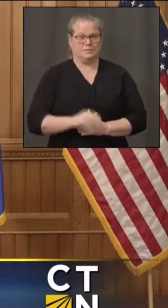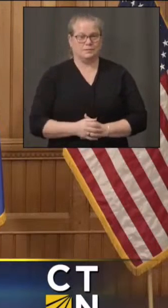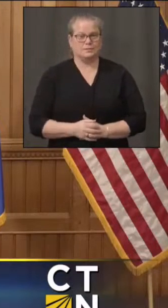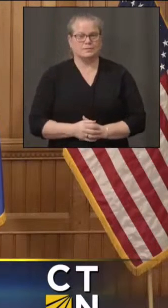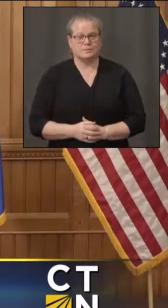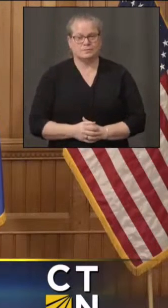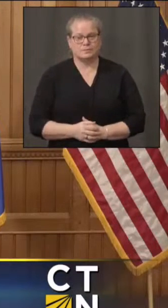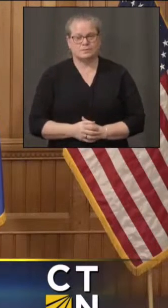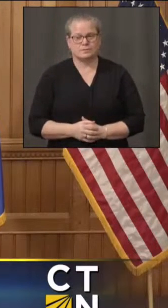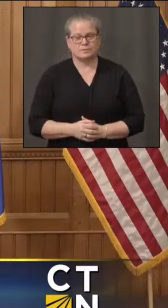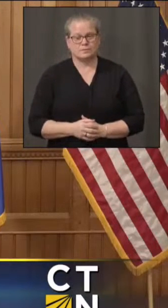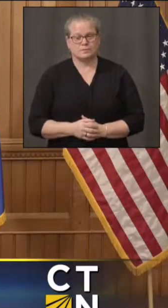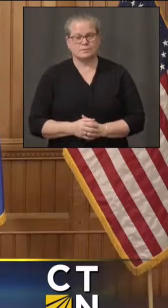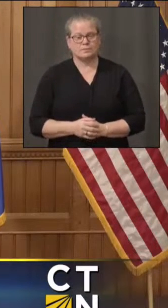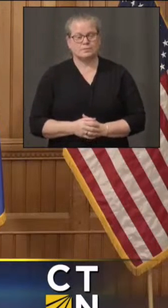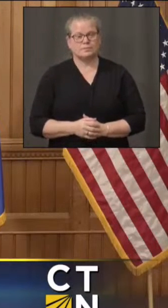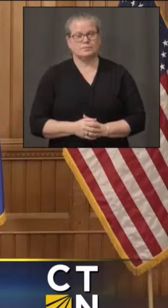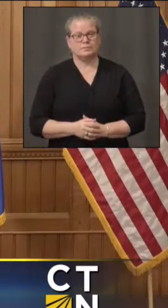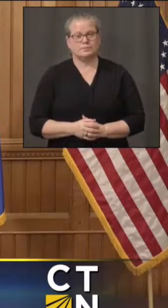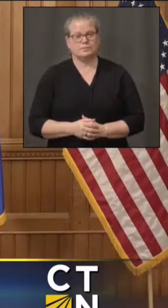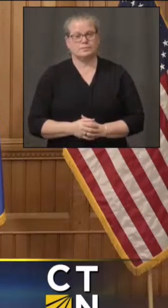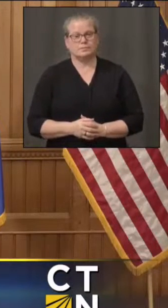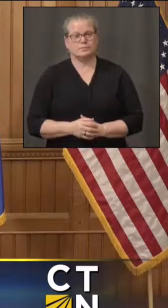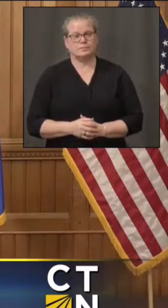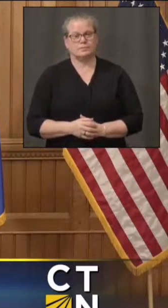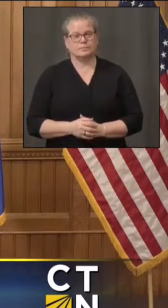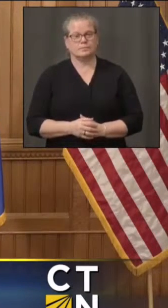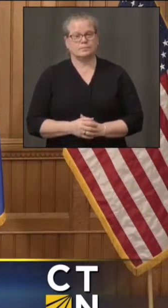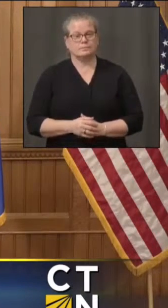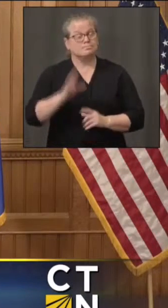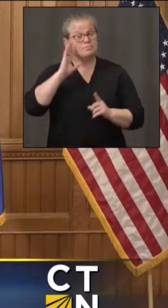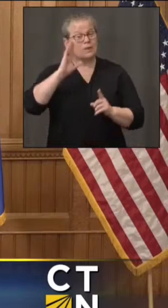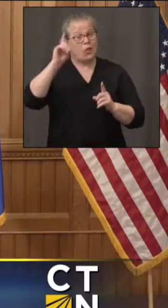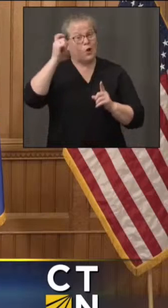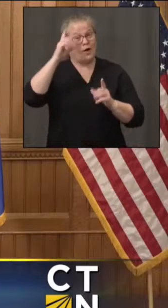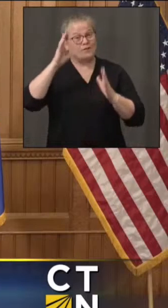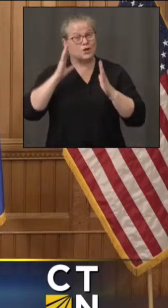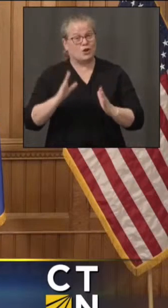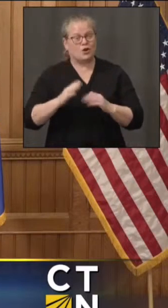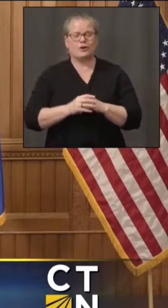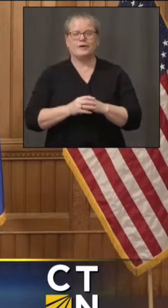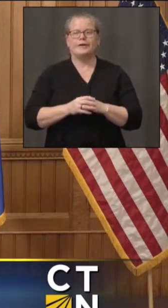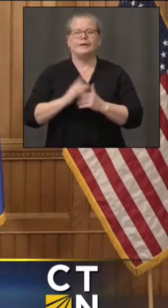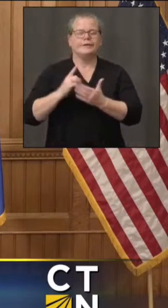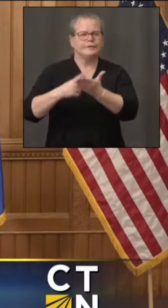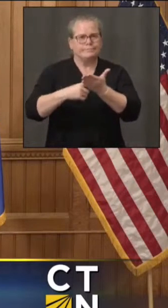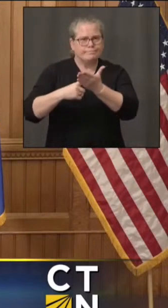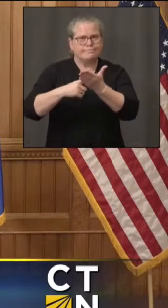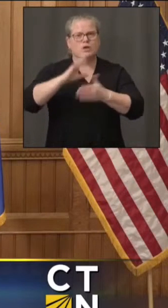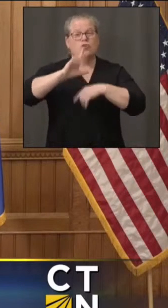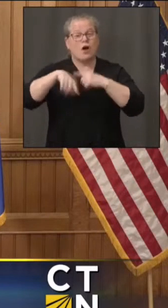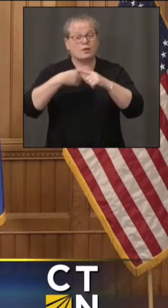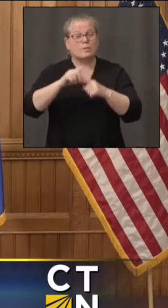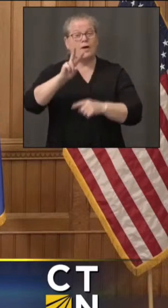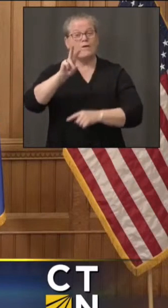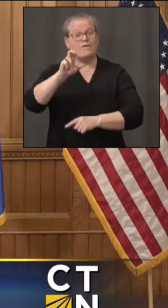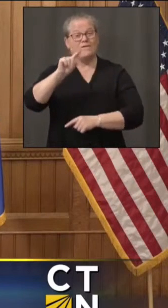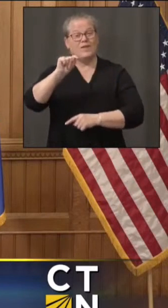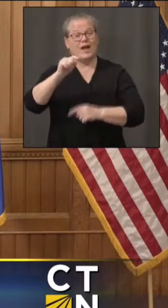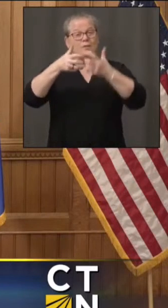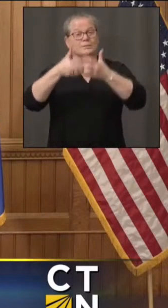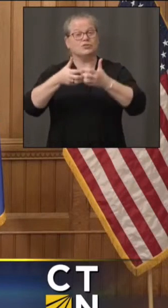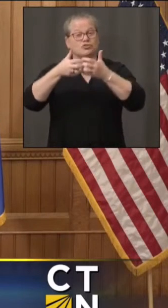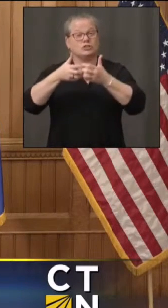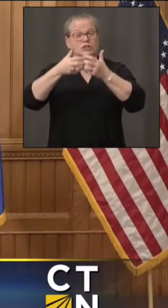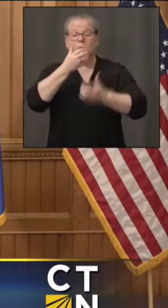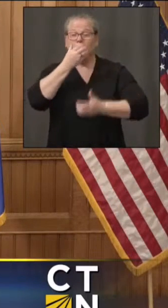Hi, Governor. There's been talk of ventilators, and early on we couldn't get enough ventilators. There was a lot of worry about ventilators. Where do we stand with that?